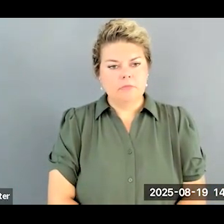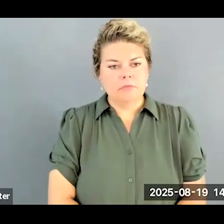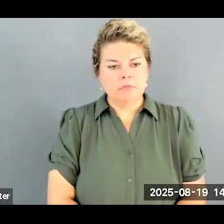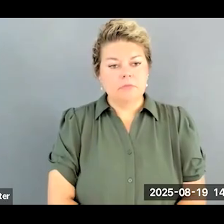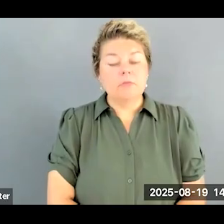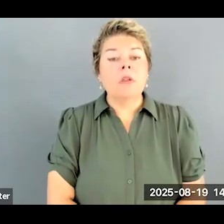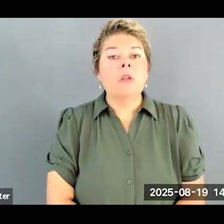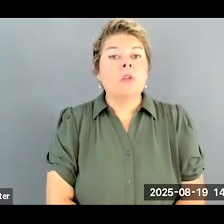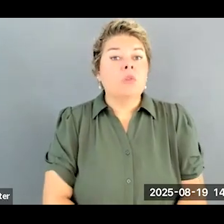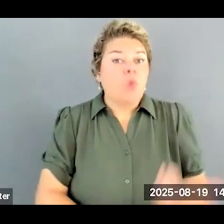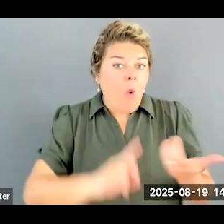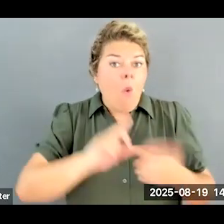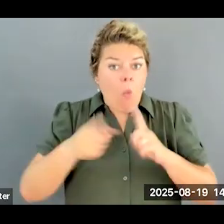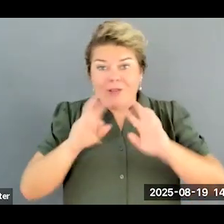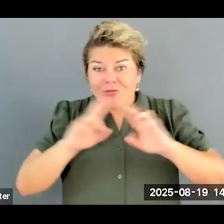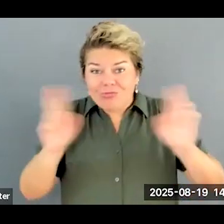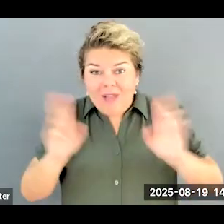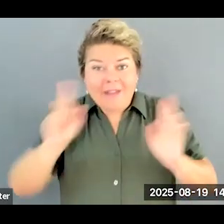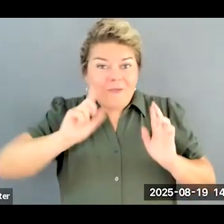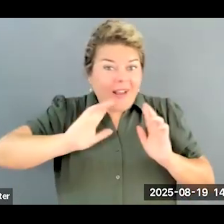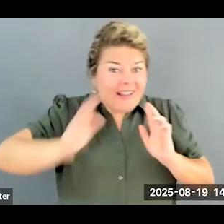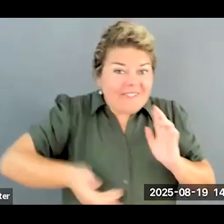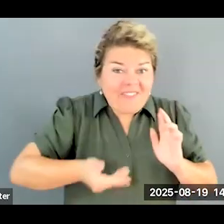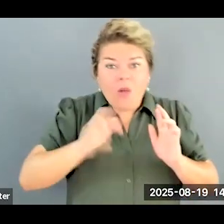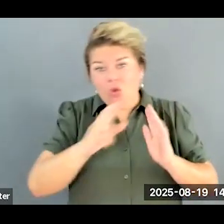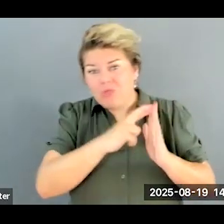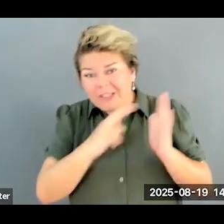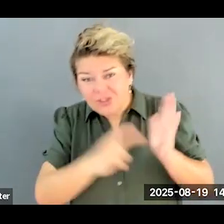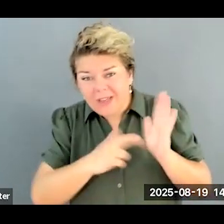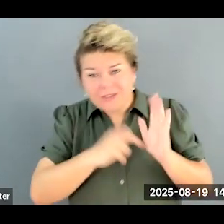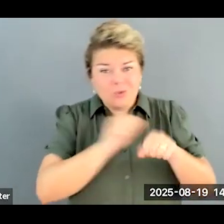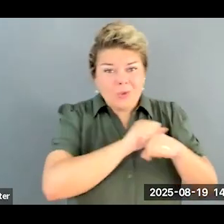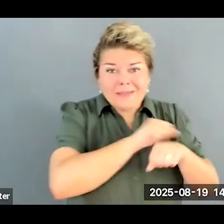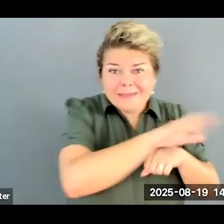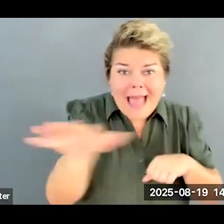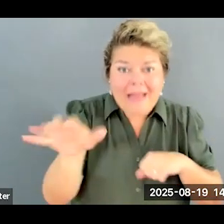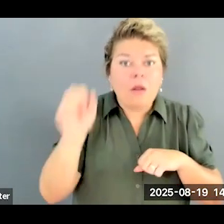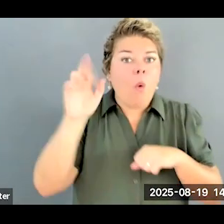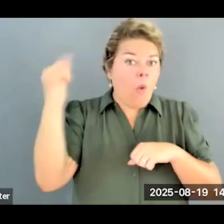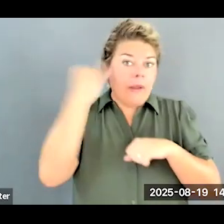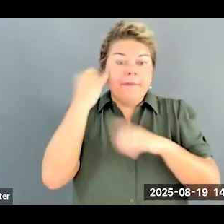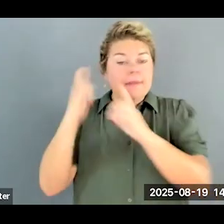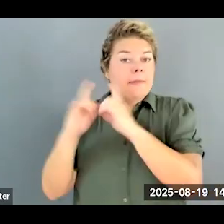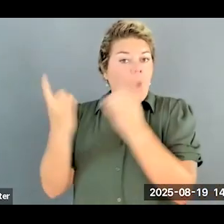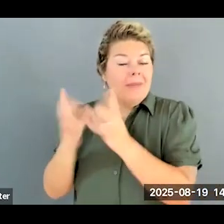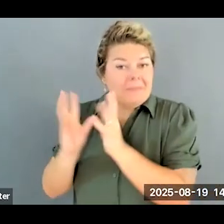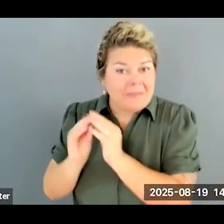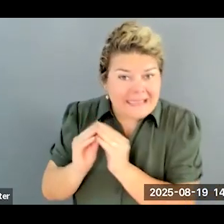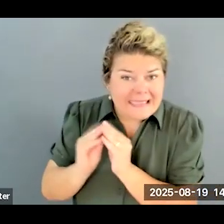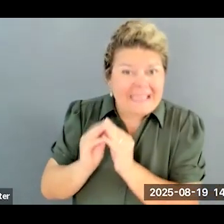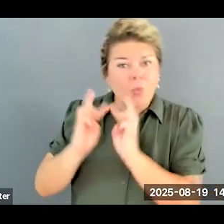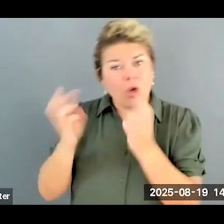So, as we're sending out the invitation or registration for our presentations, or if you're having a departmental meeting, a workshop,